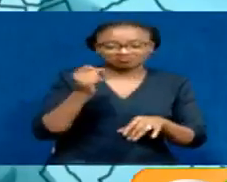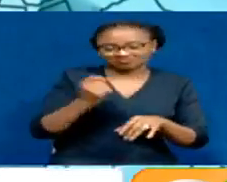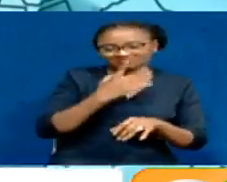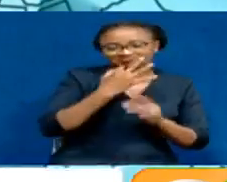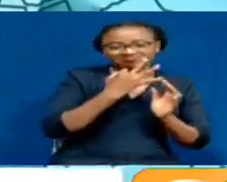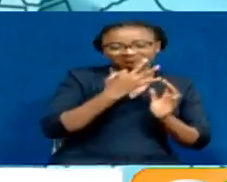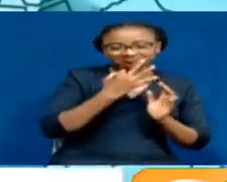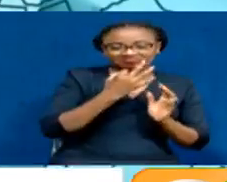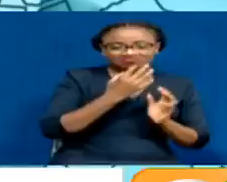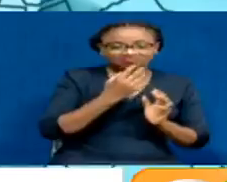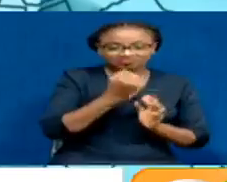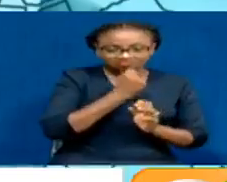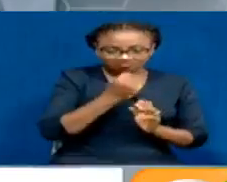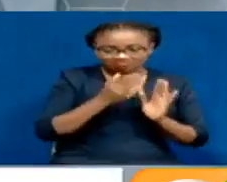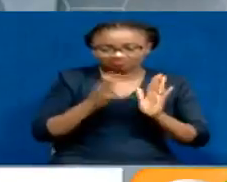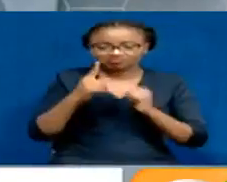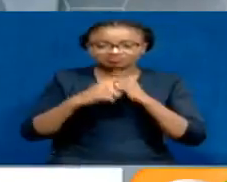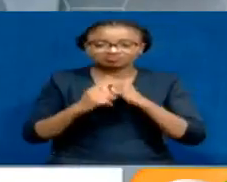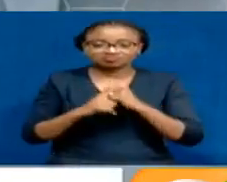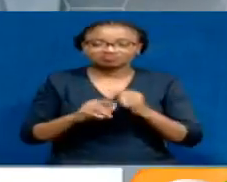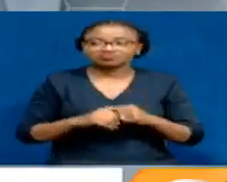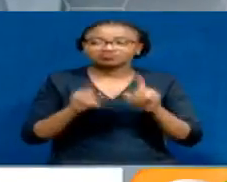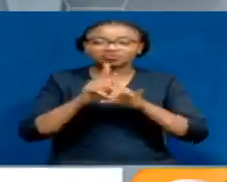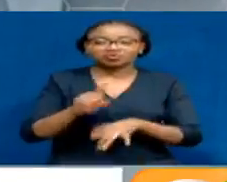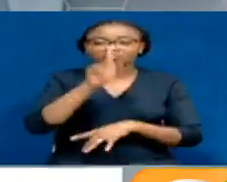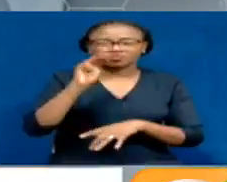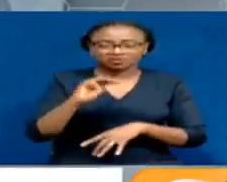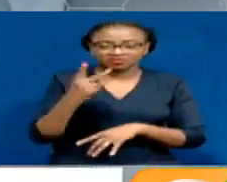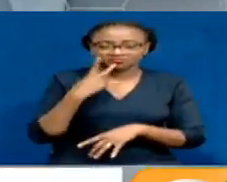the fatalities to 3,612.